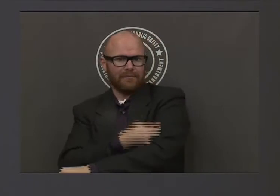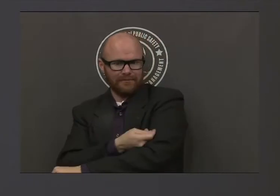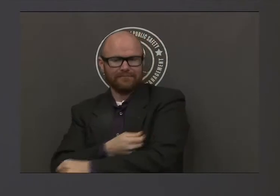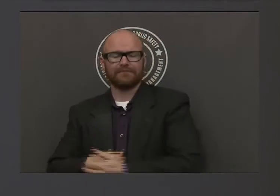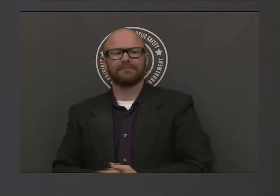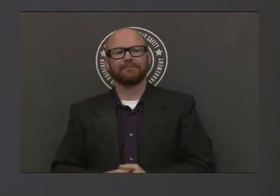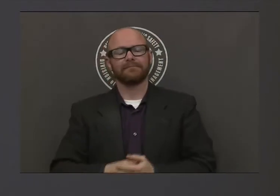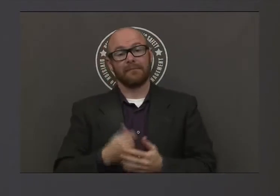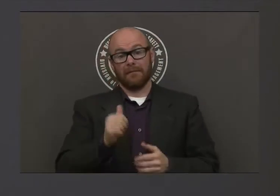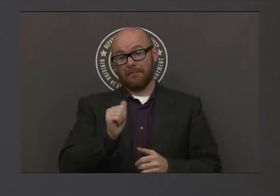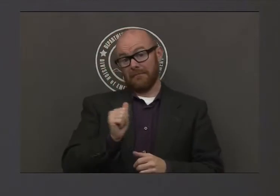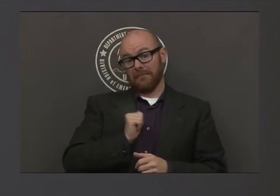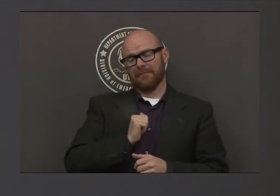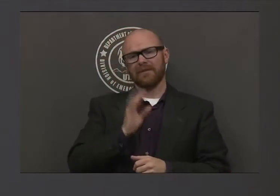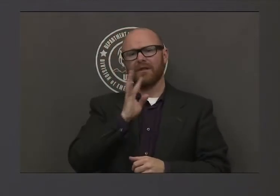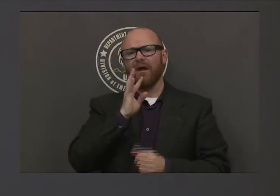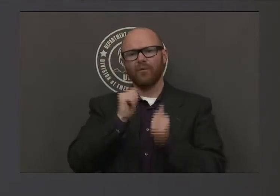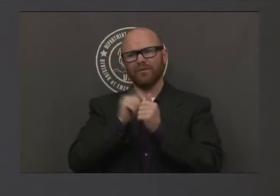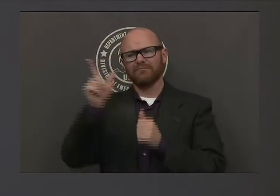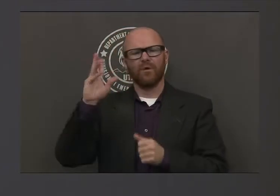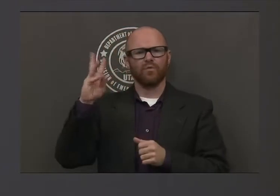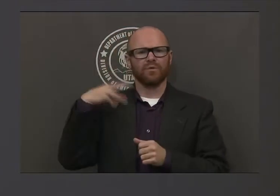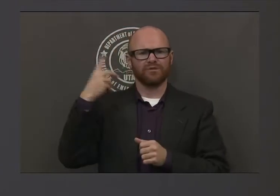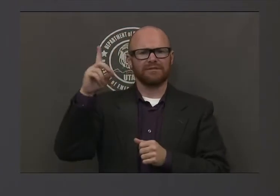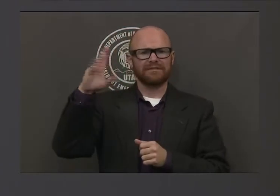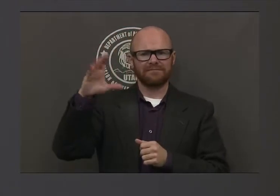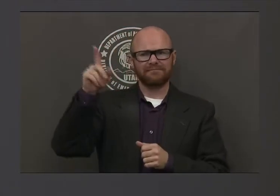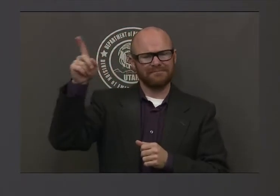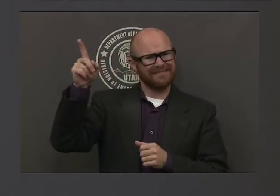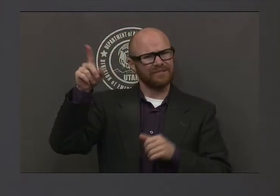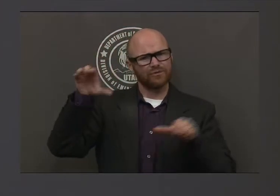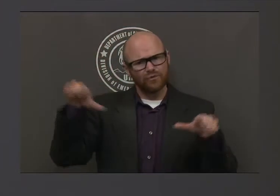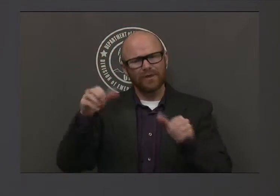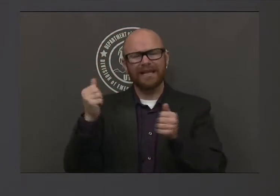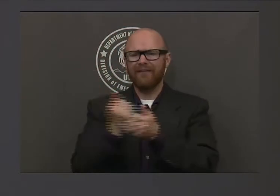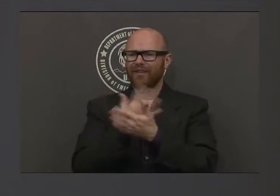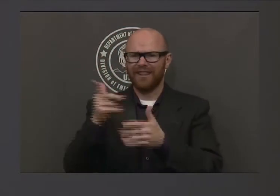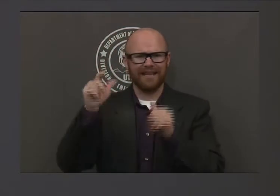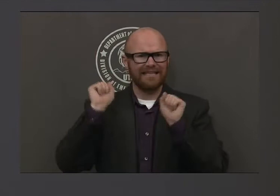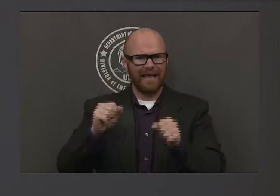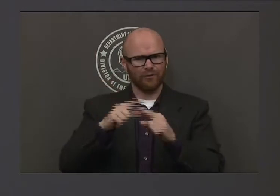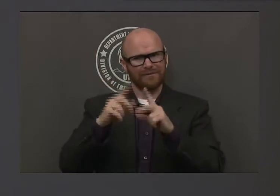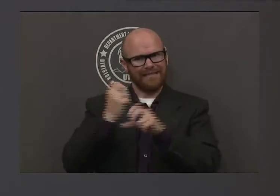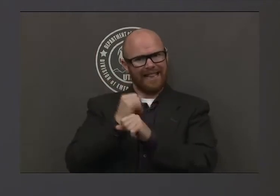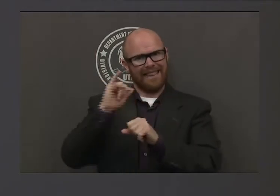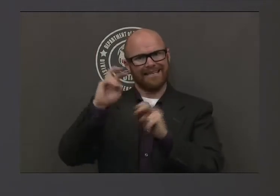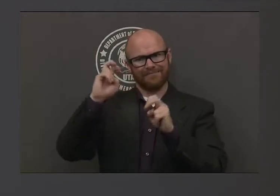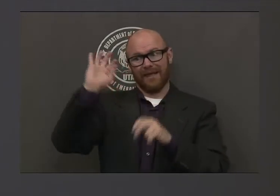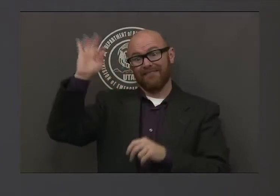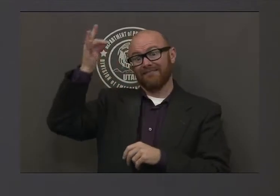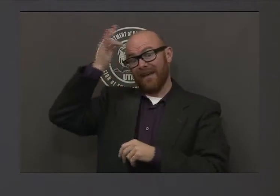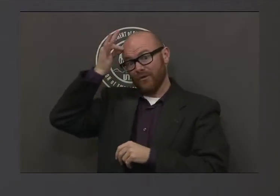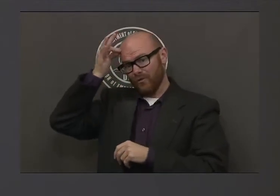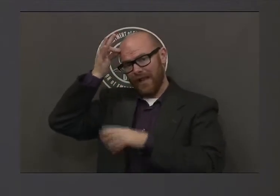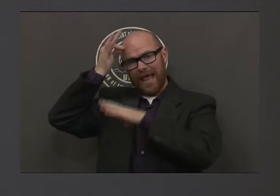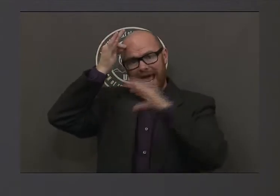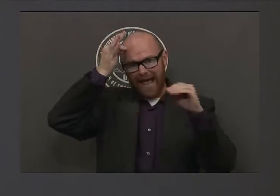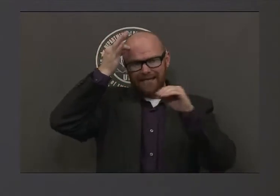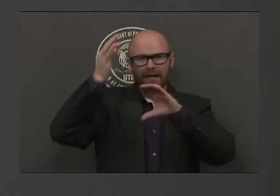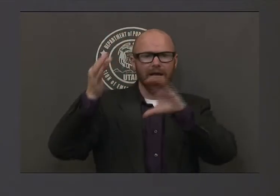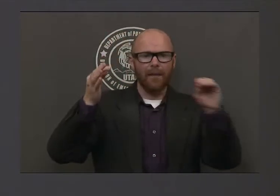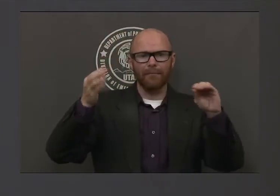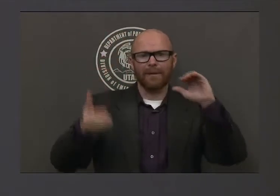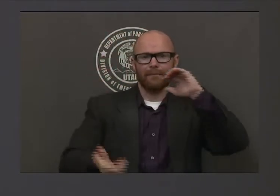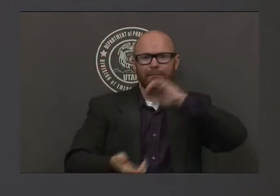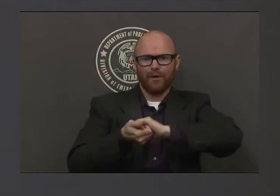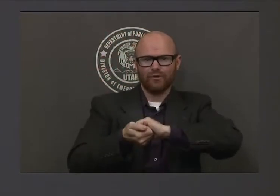rather, I know that they're doing everything they can in this public-private partnership to get as much supply of the vaccines as soon as we